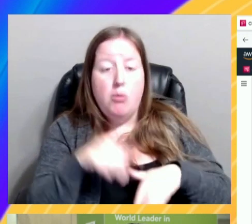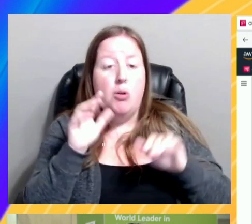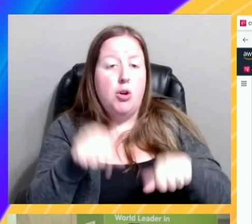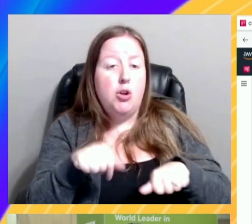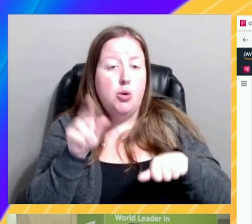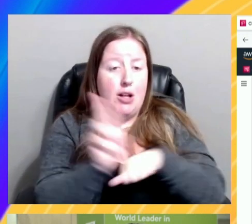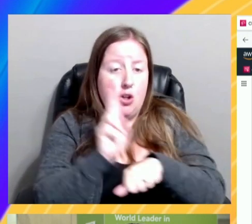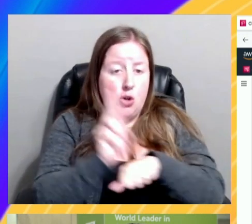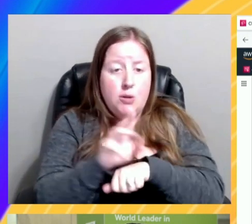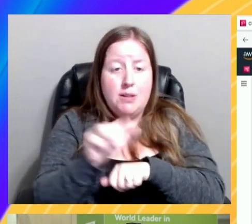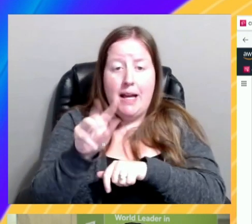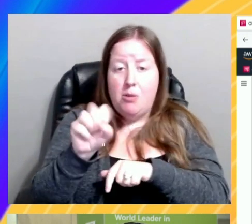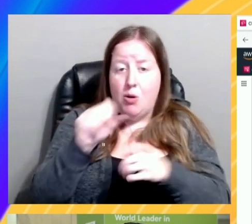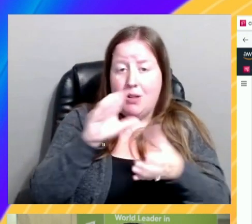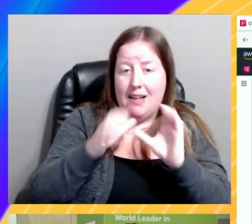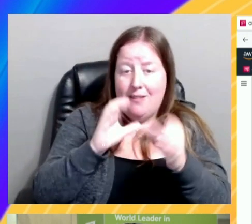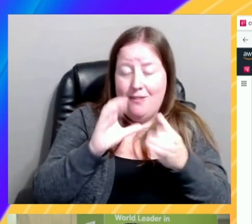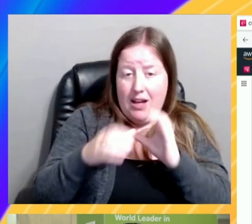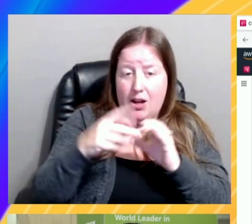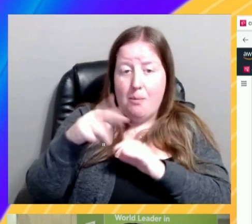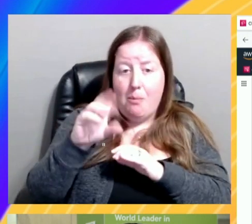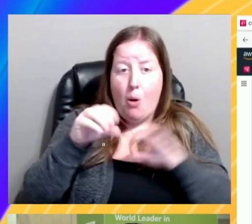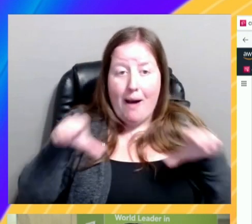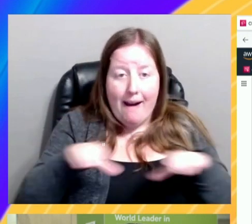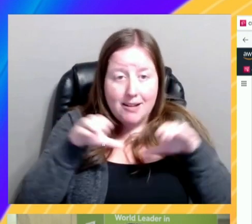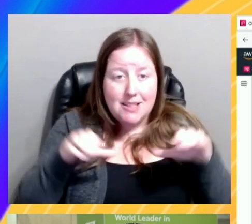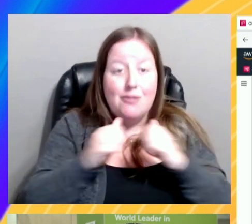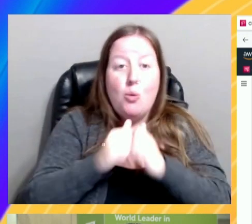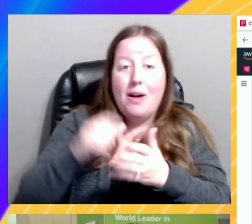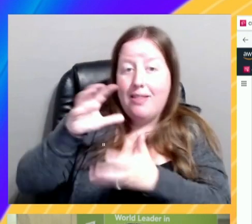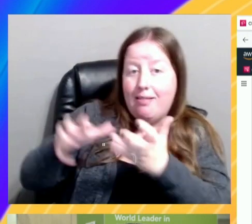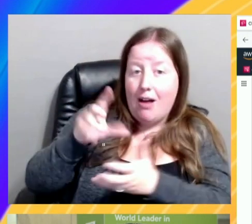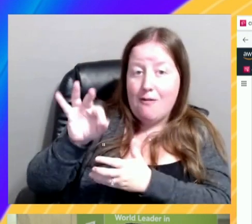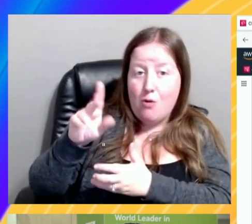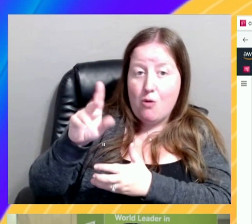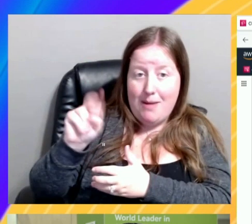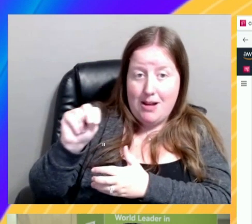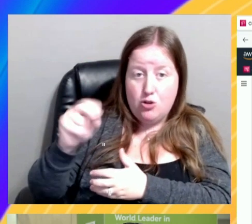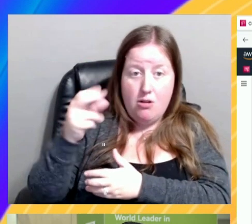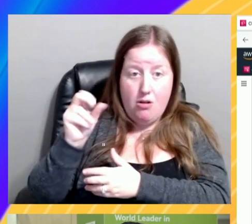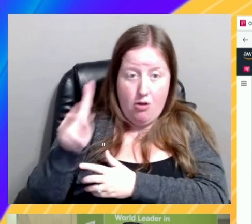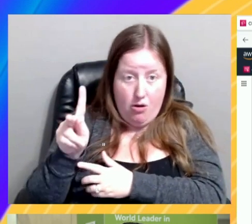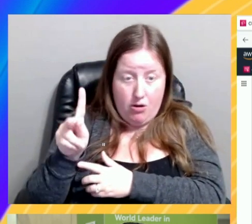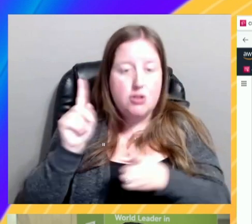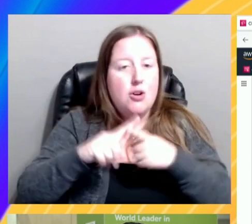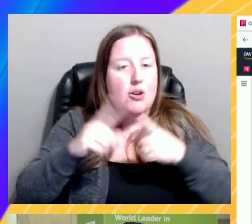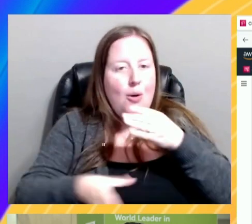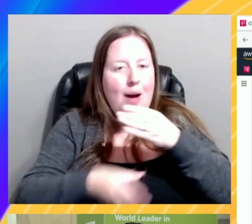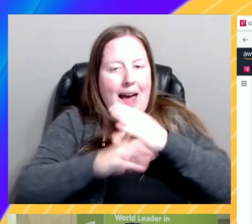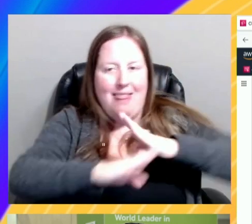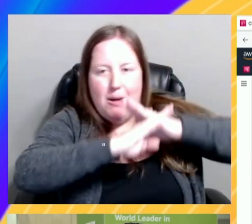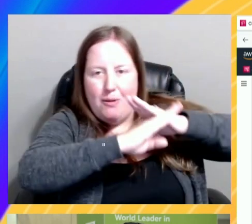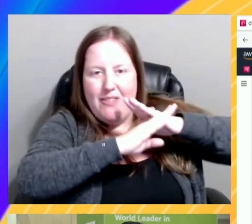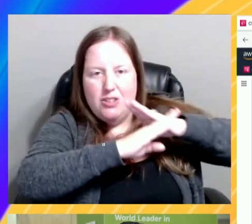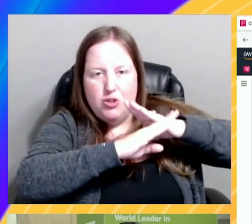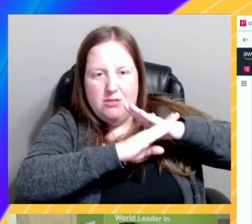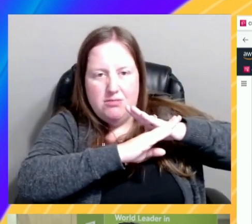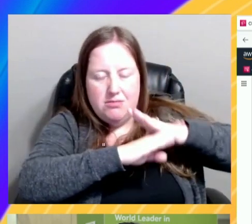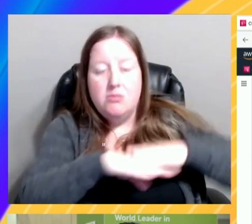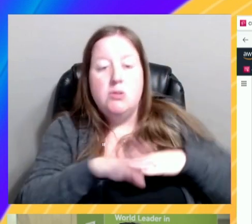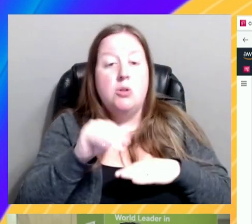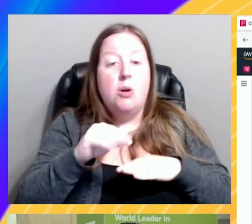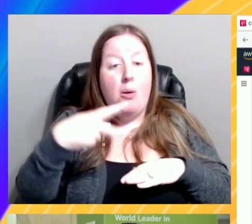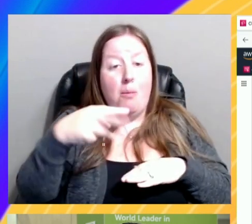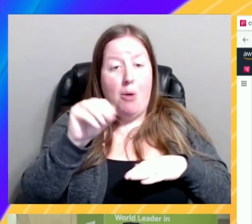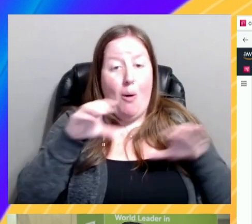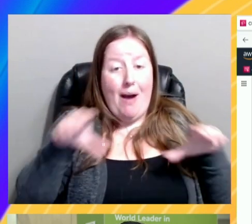Config Proactive together with CloudFormation's hooks to add that preventative measure, because proactive is going to give you the